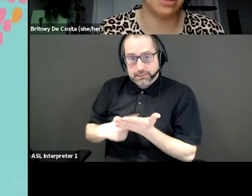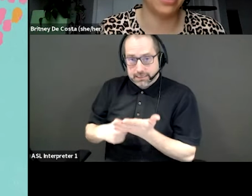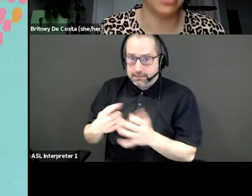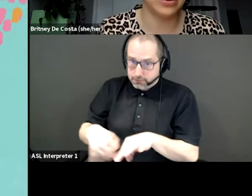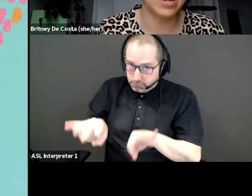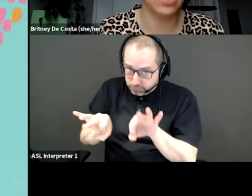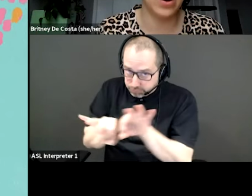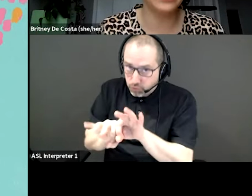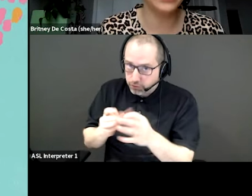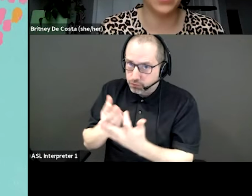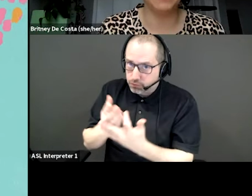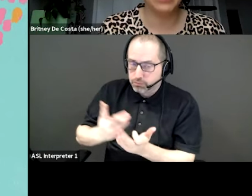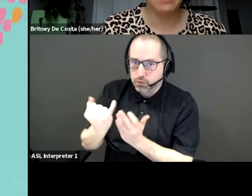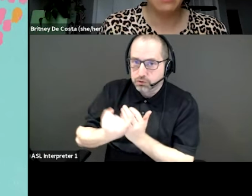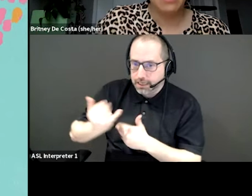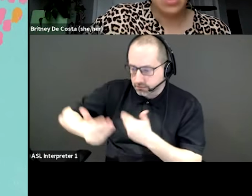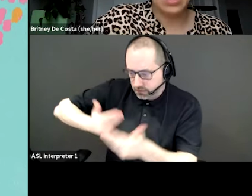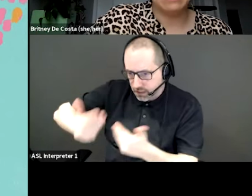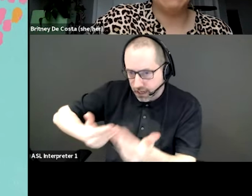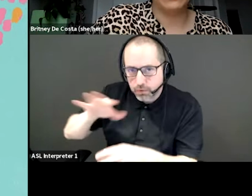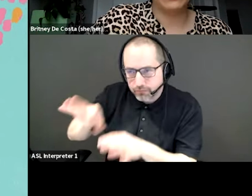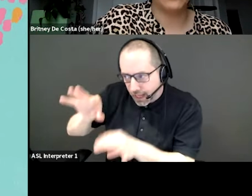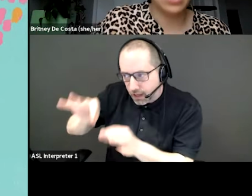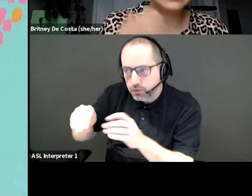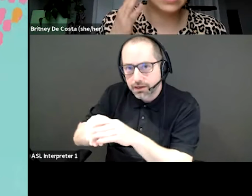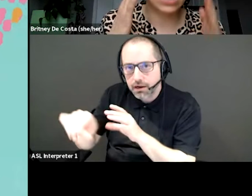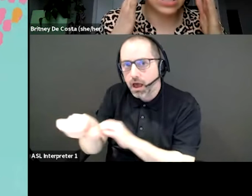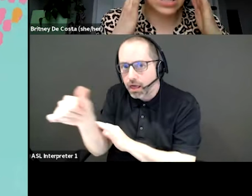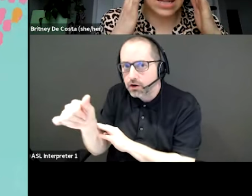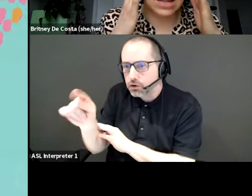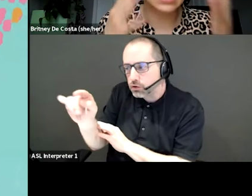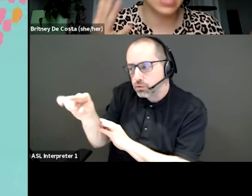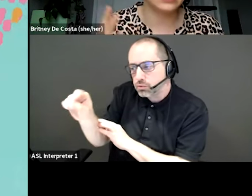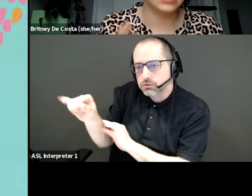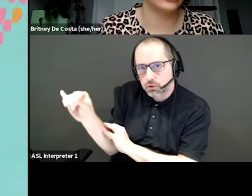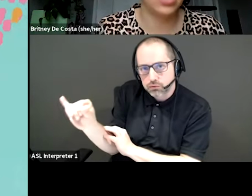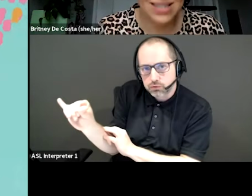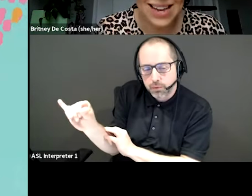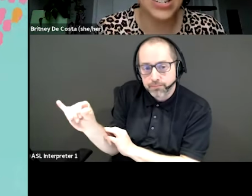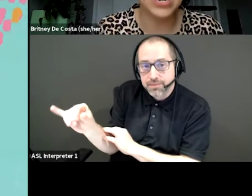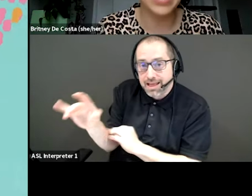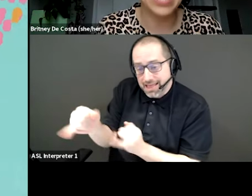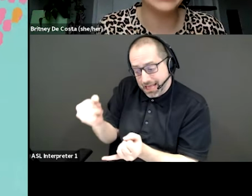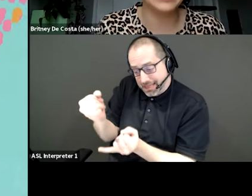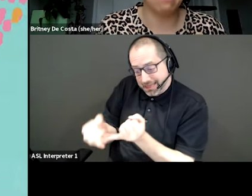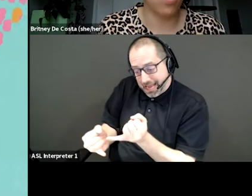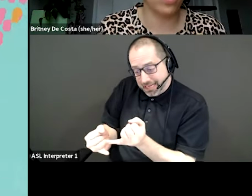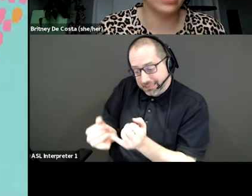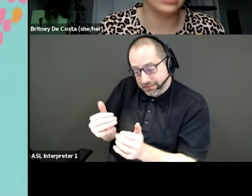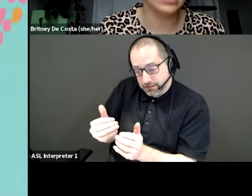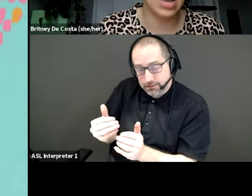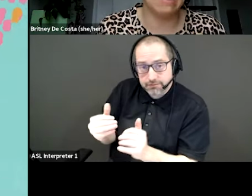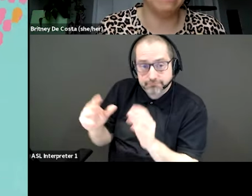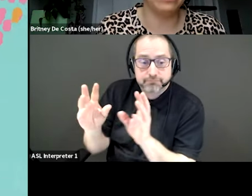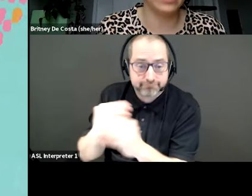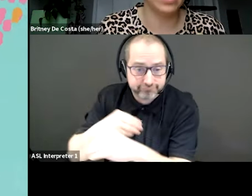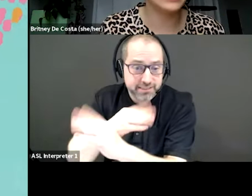in some other tools as well. So for us, this last session is